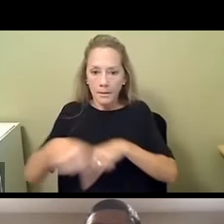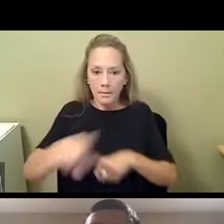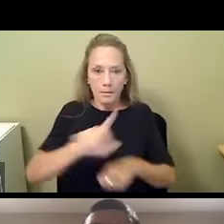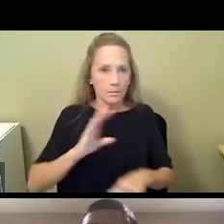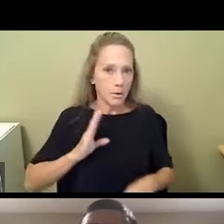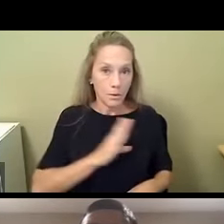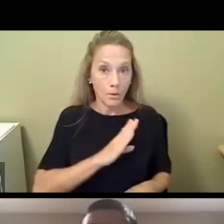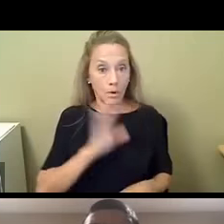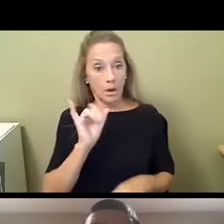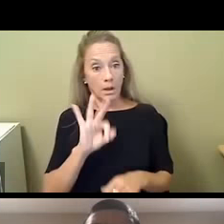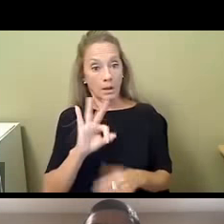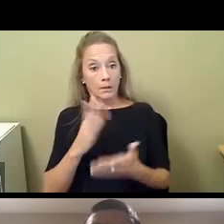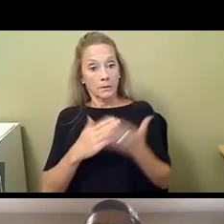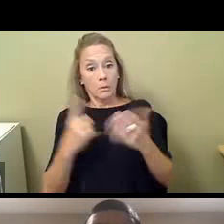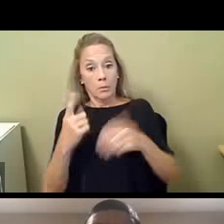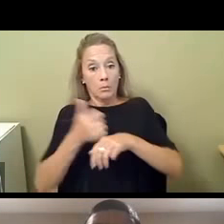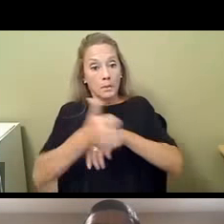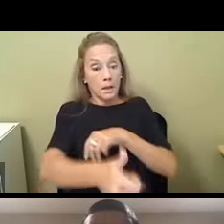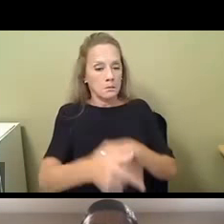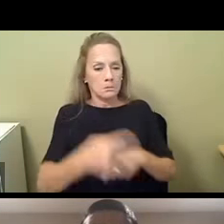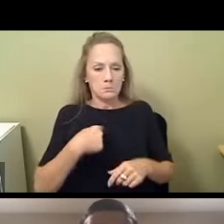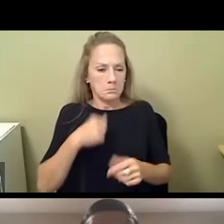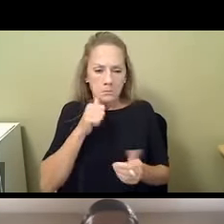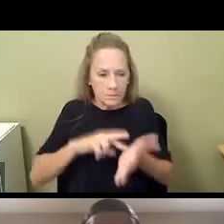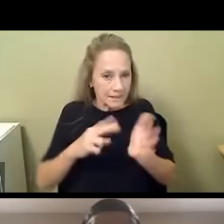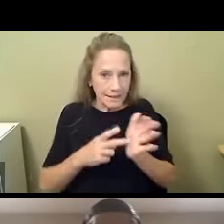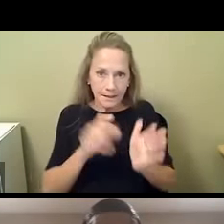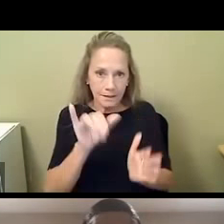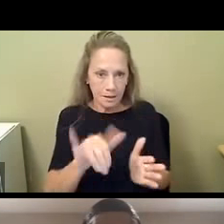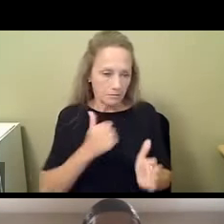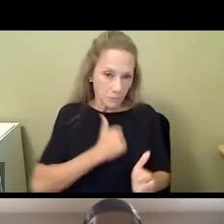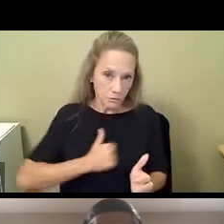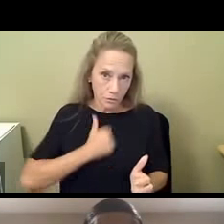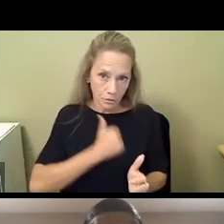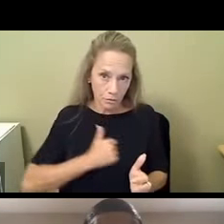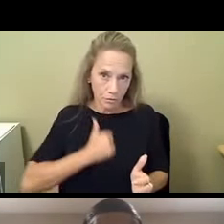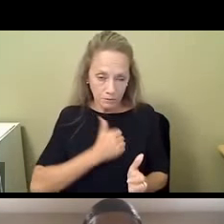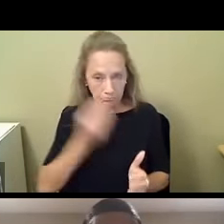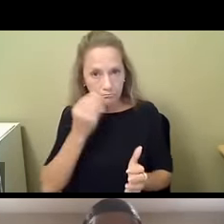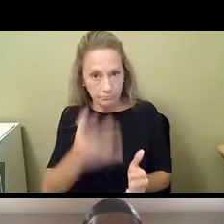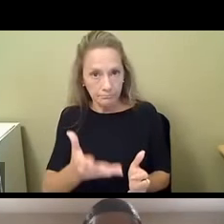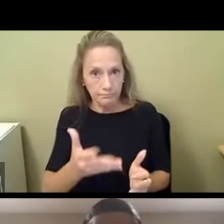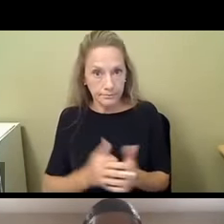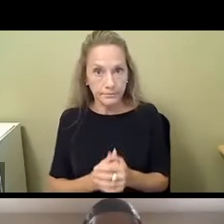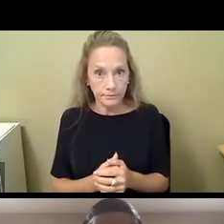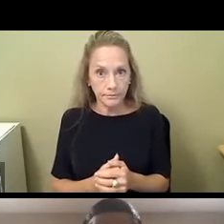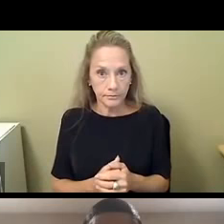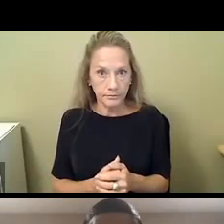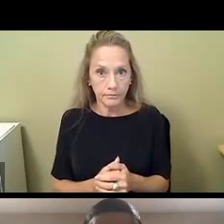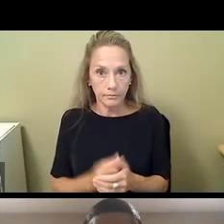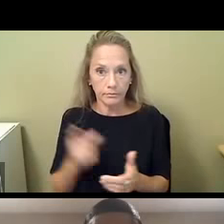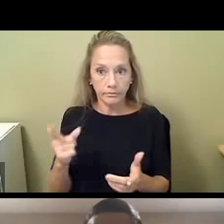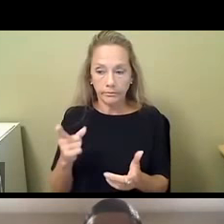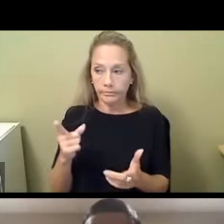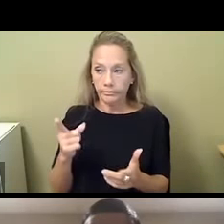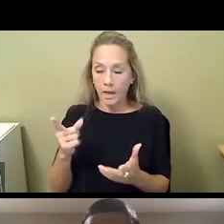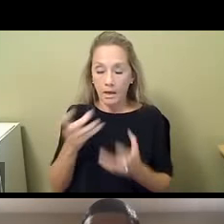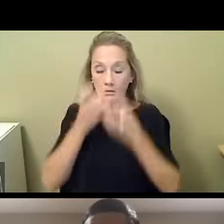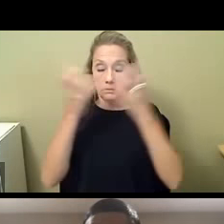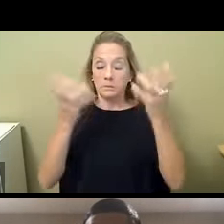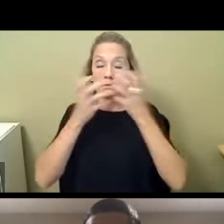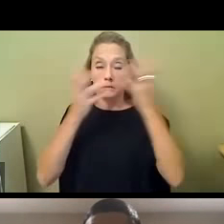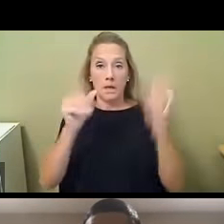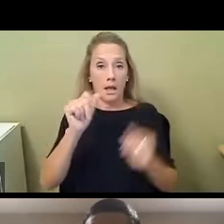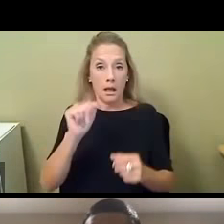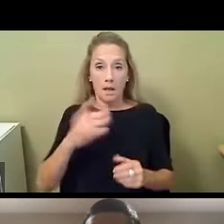thrown onto you. That, again, that was not the intention. So my apologies for that. They holler at my staff as well.